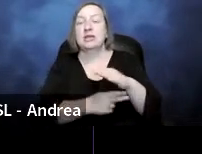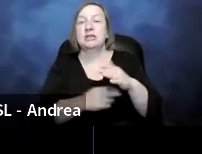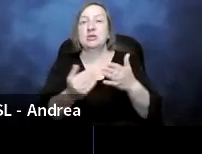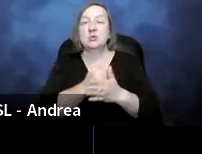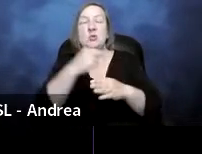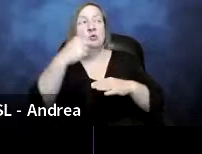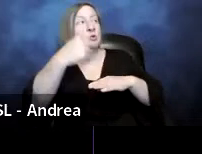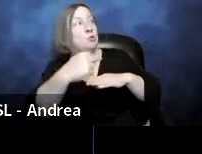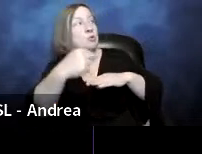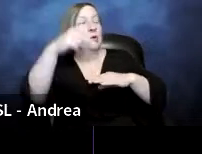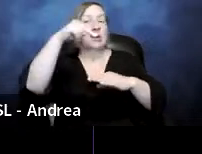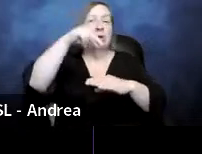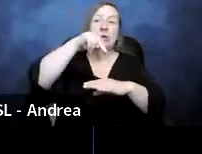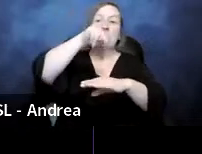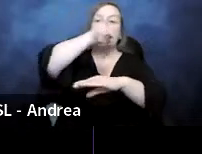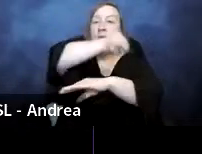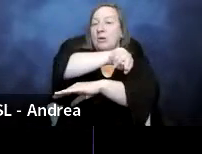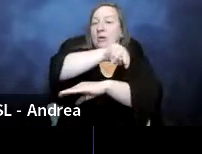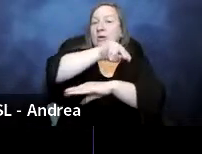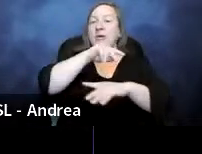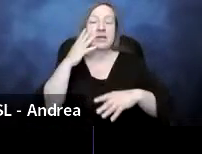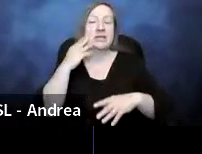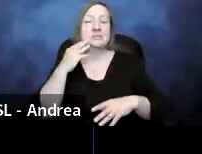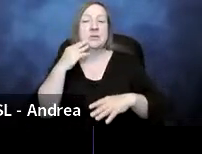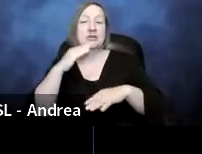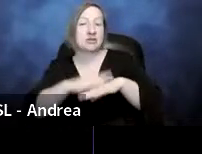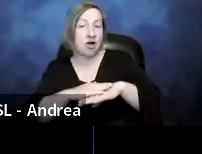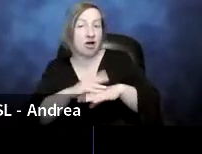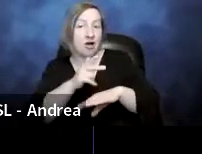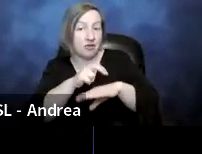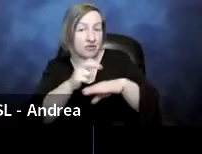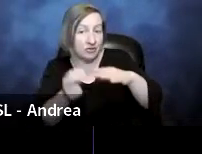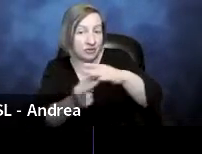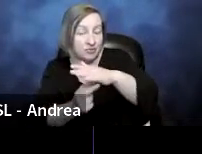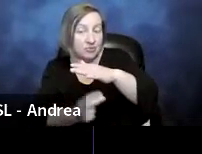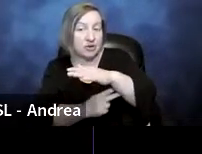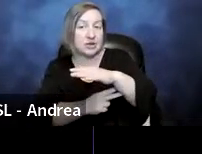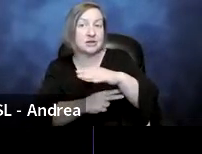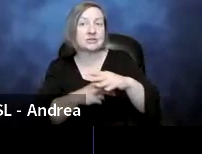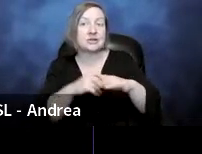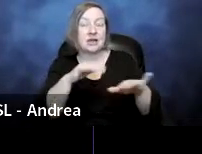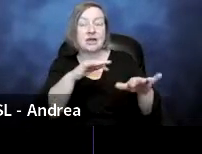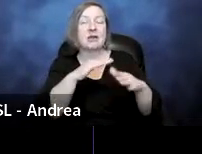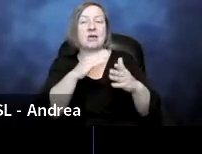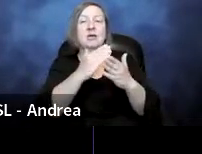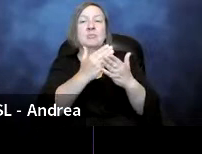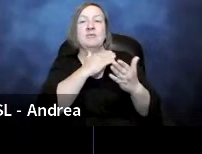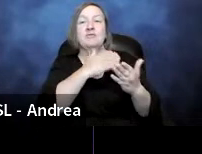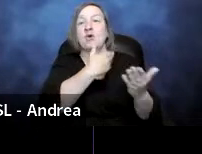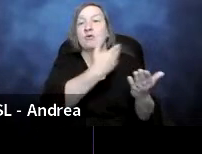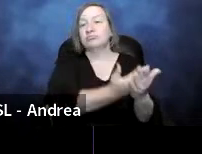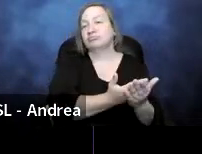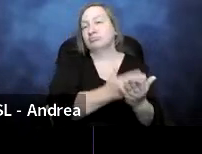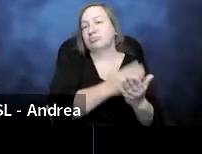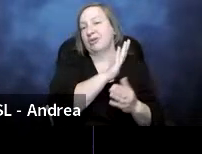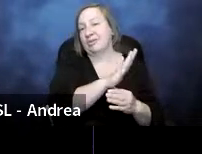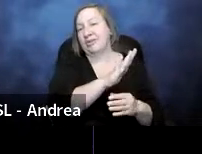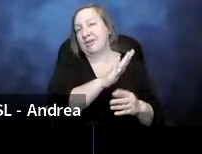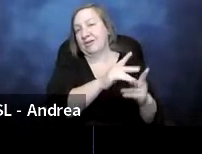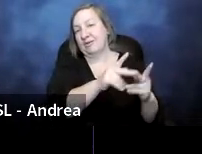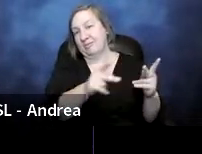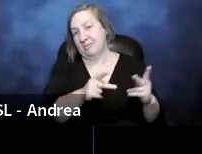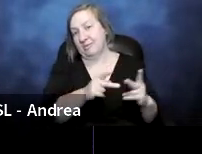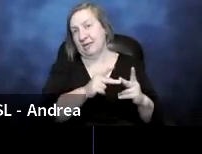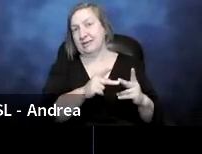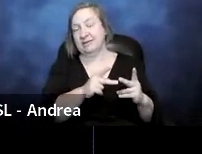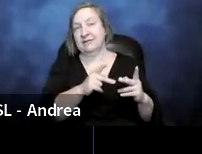new vantage points, experience it on deck, before sort of landing at their sort of ultimate